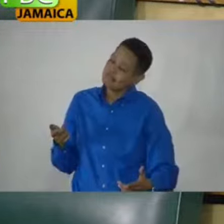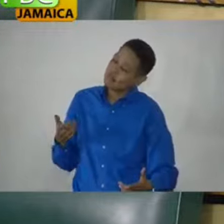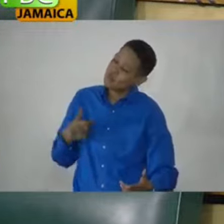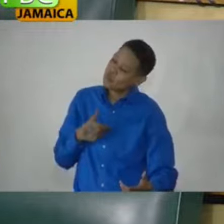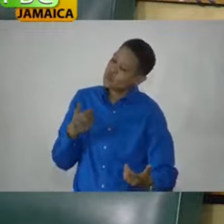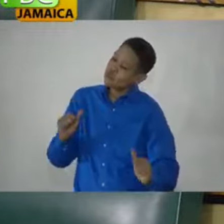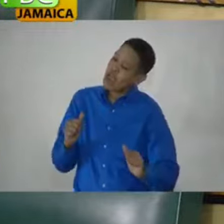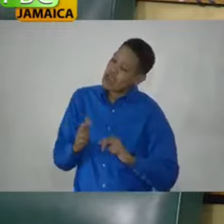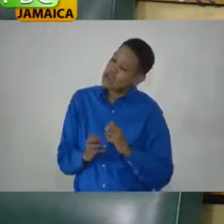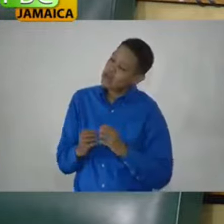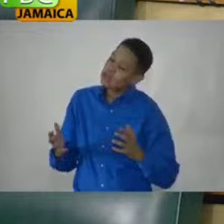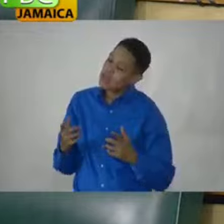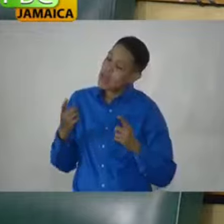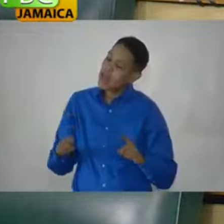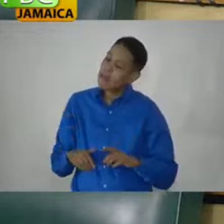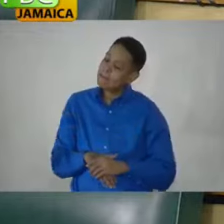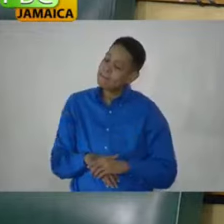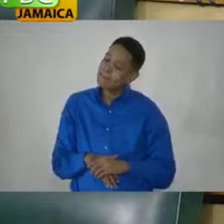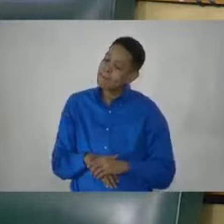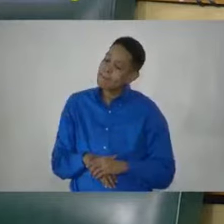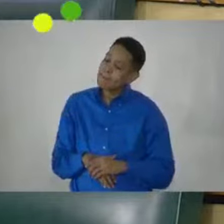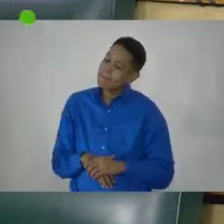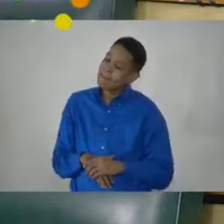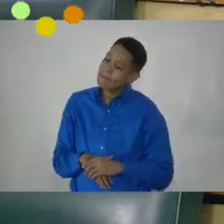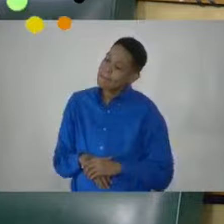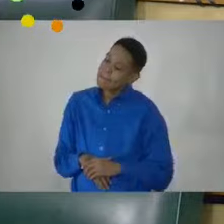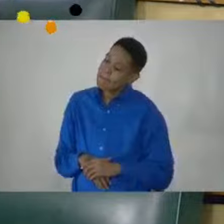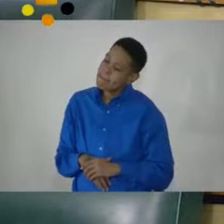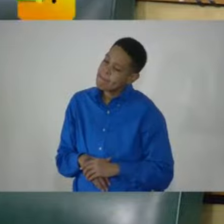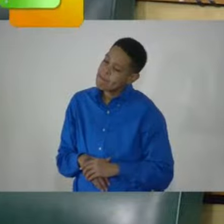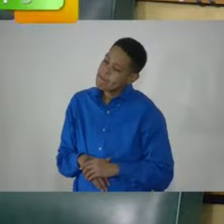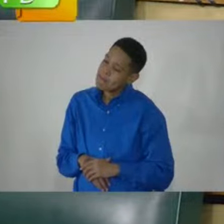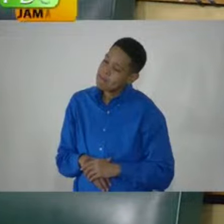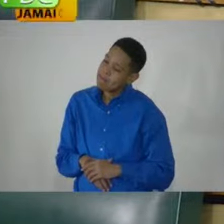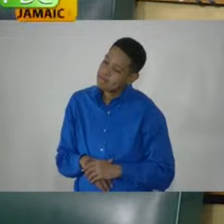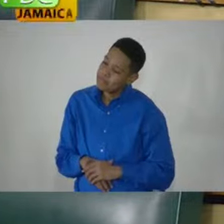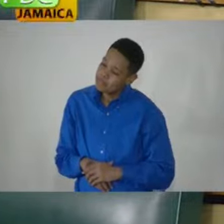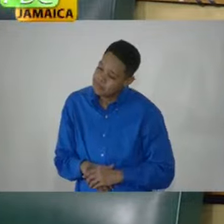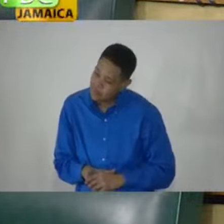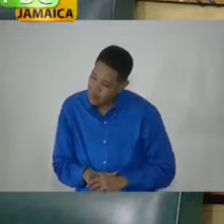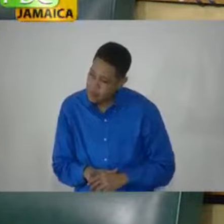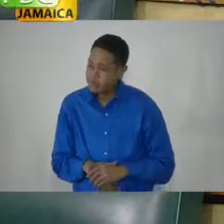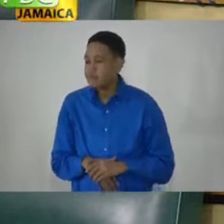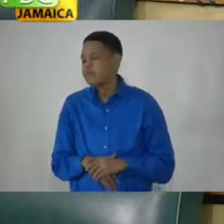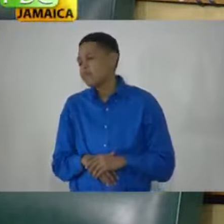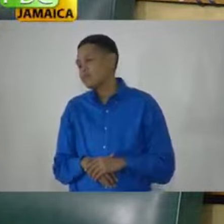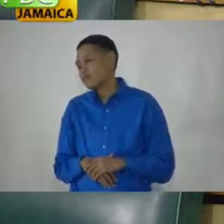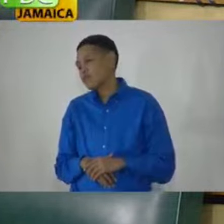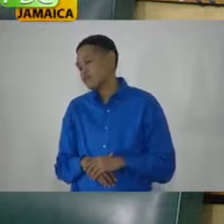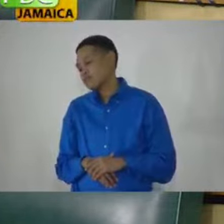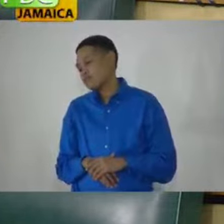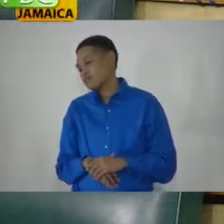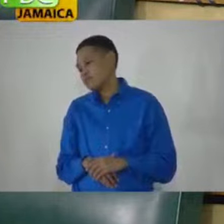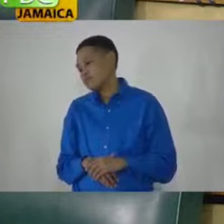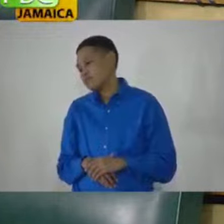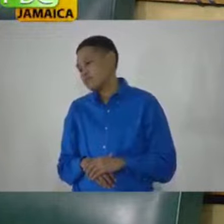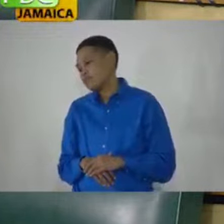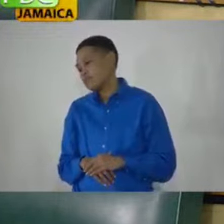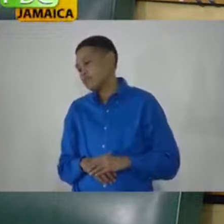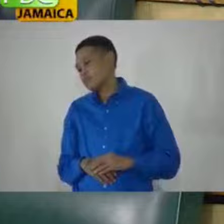build. But Madam Speaker, we told the industry that in